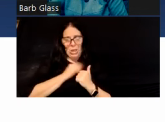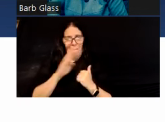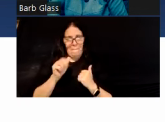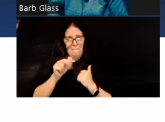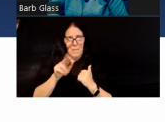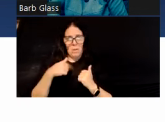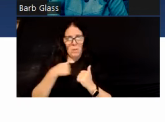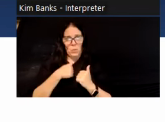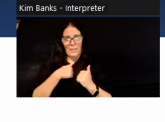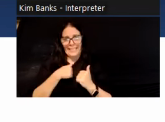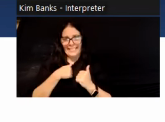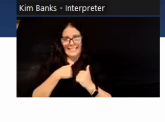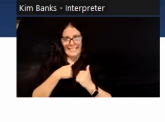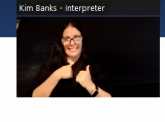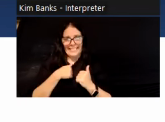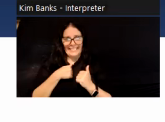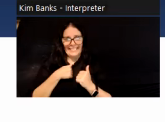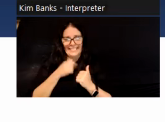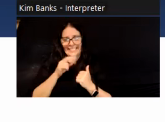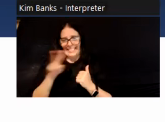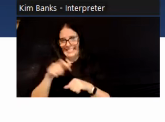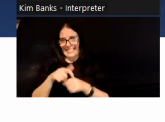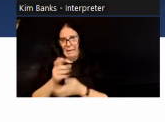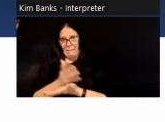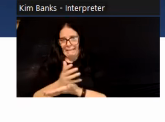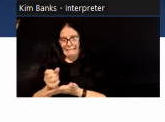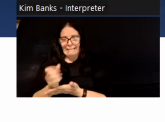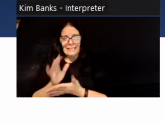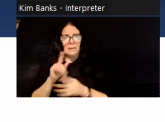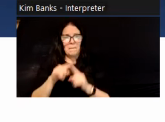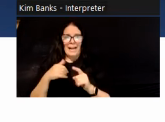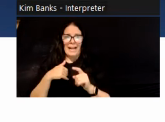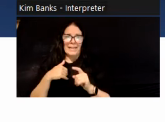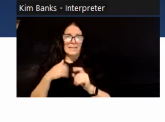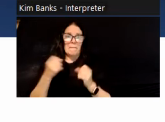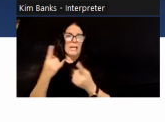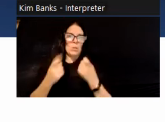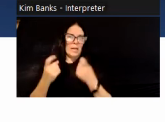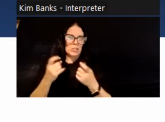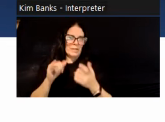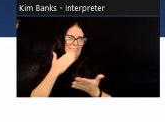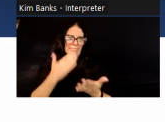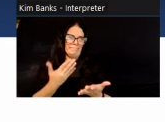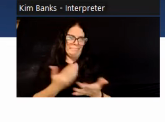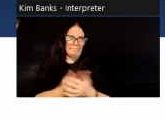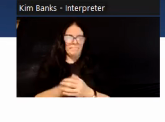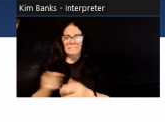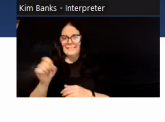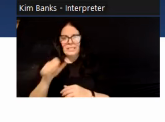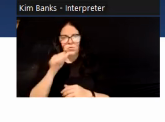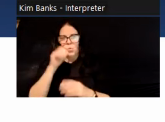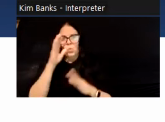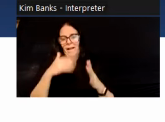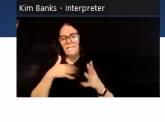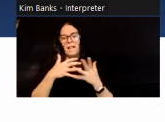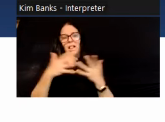are going to run out of time, but we had a lot of great questions today. Yeah, absolutely. Not to worry, there's a lot